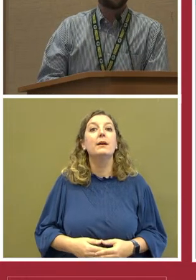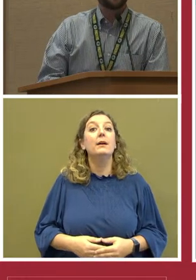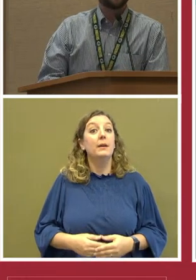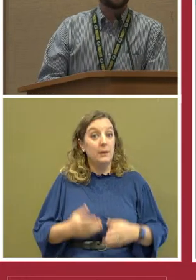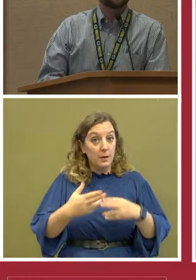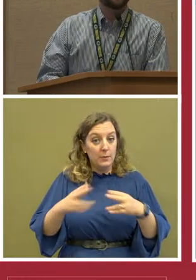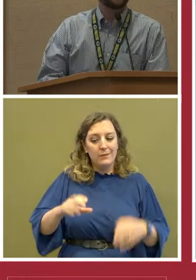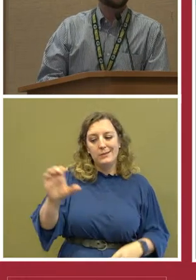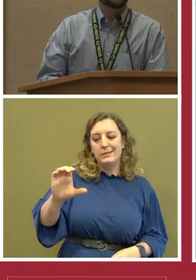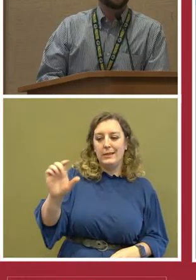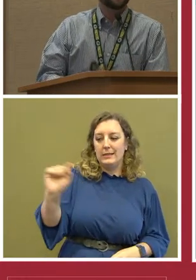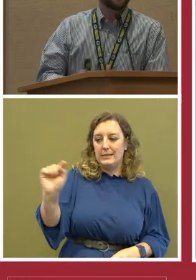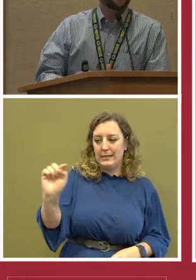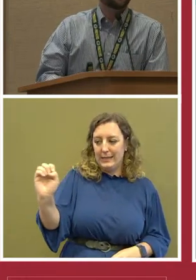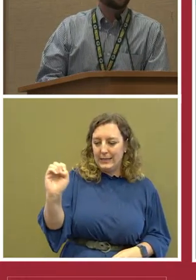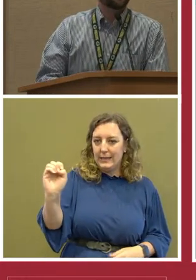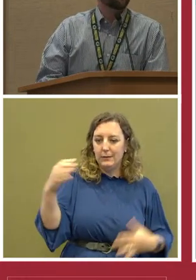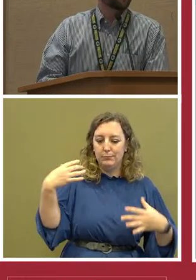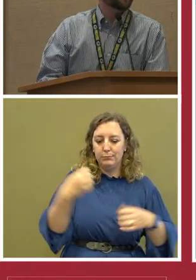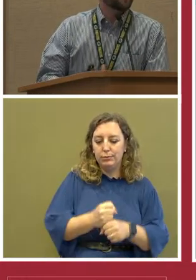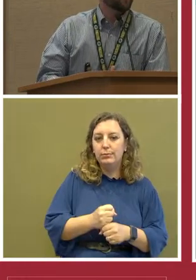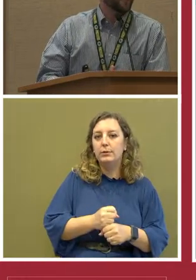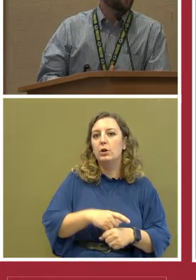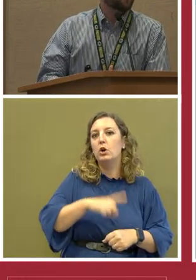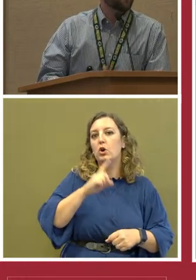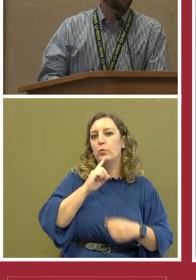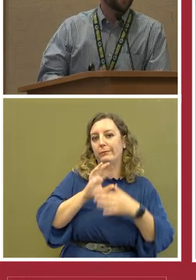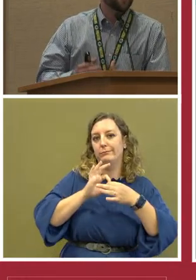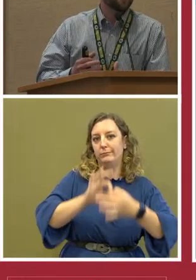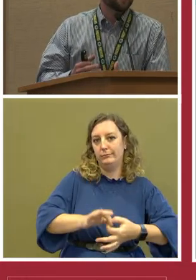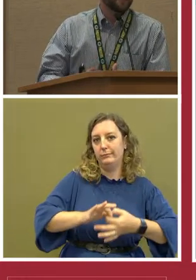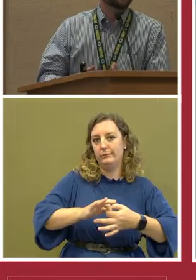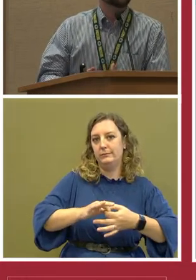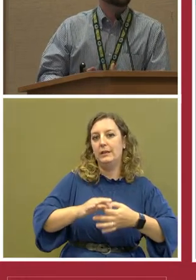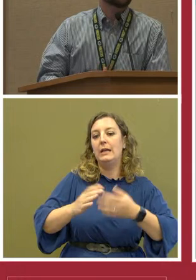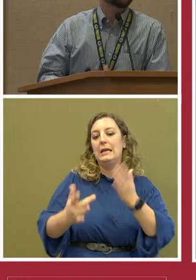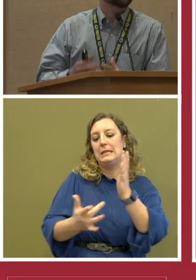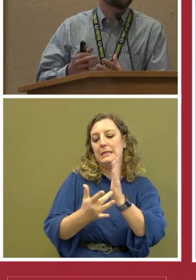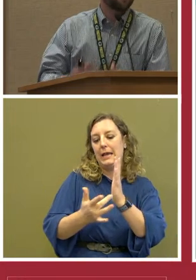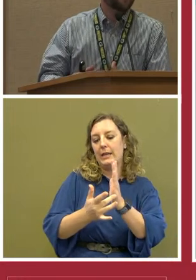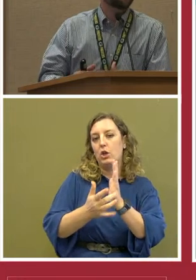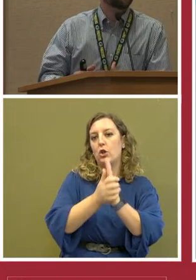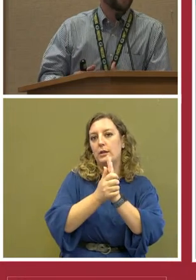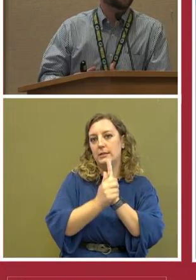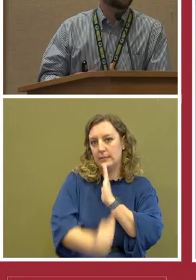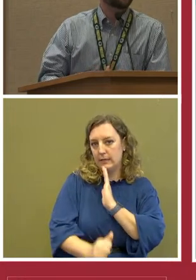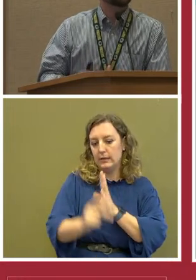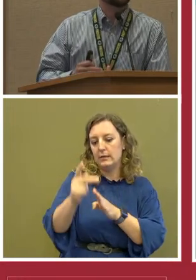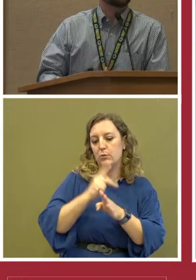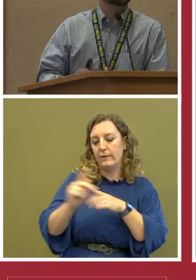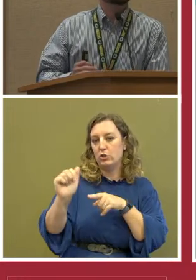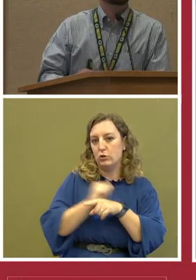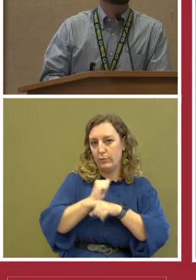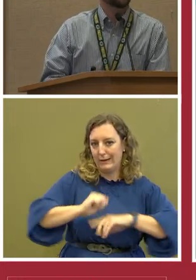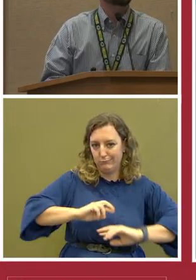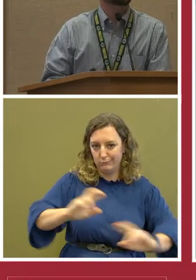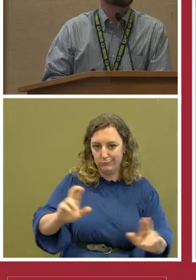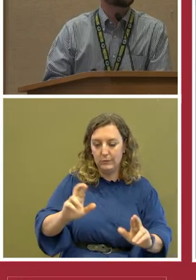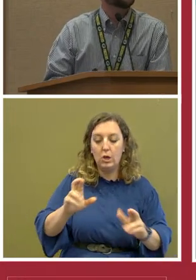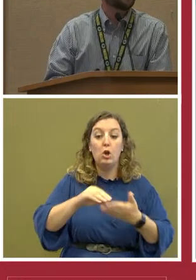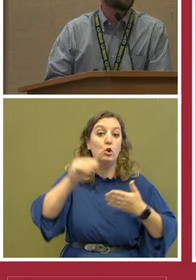just briefly, CTE in a nutshell is really around acquiring technical skills and professional practices so that students